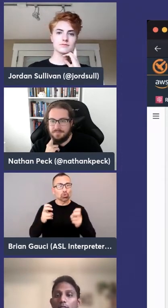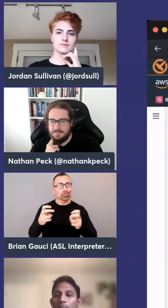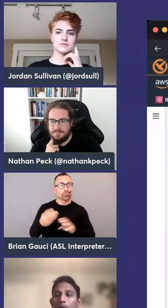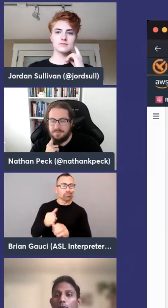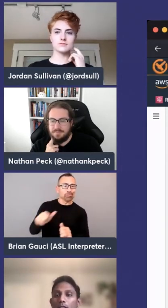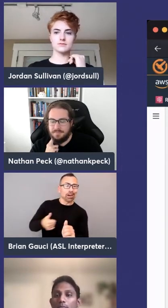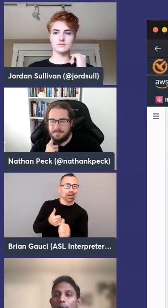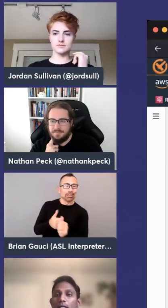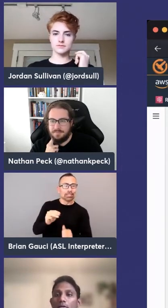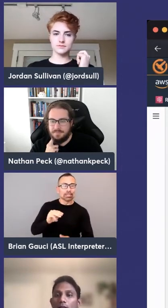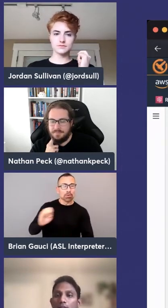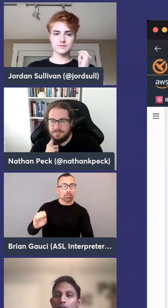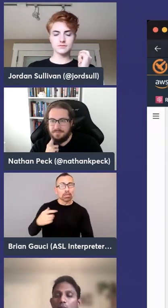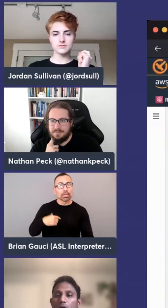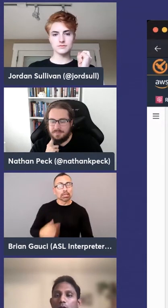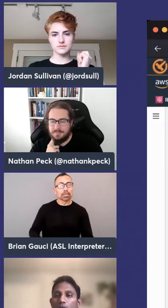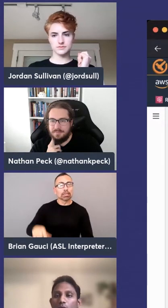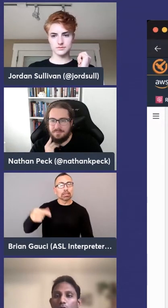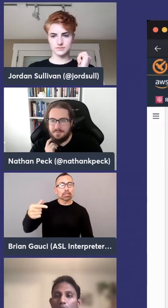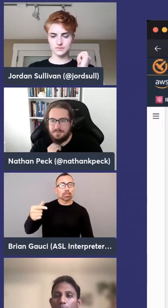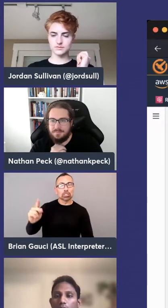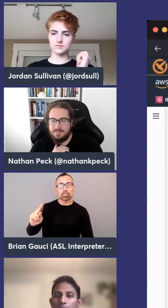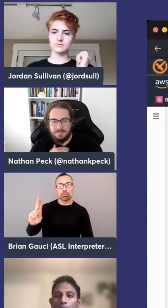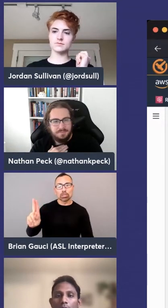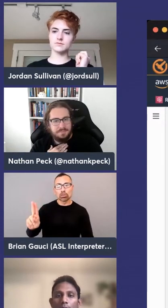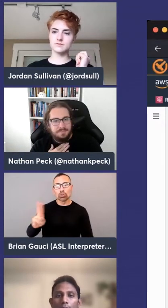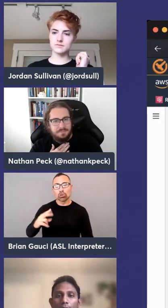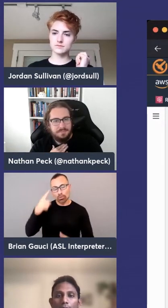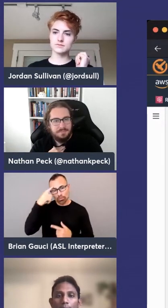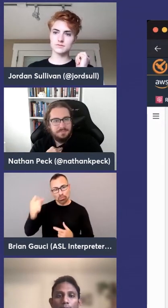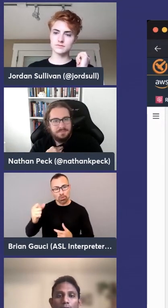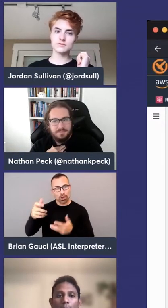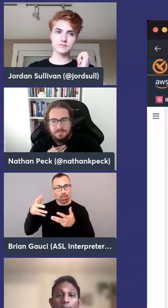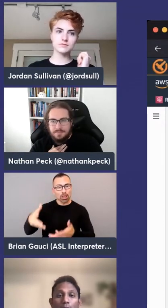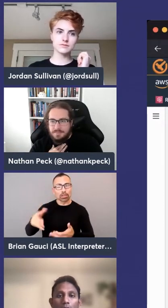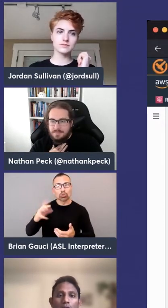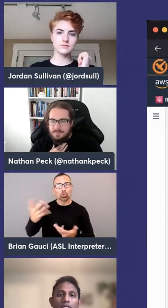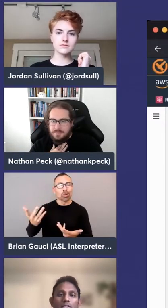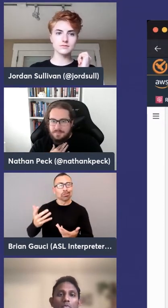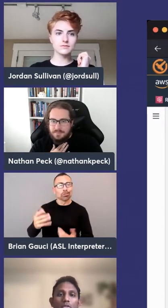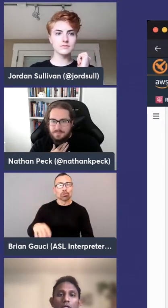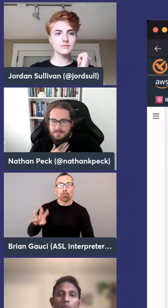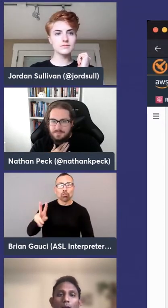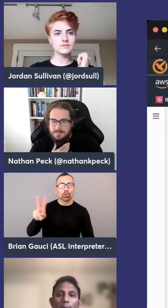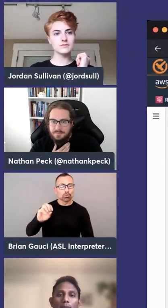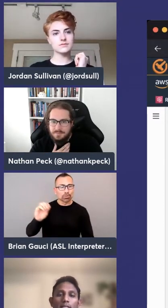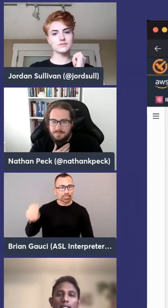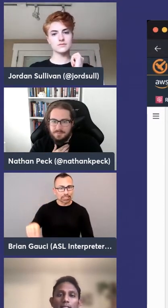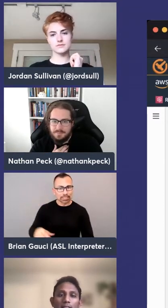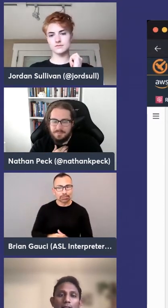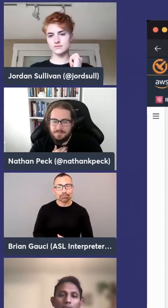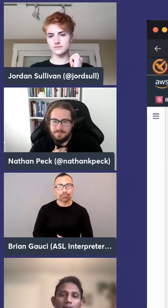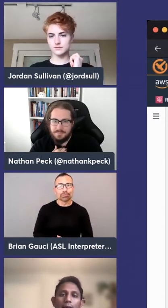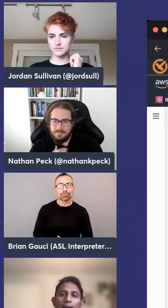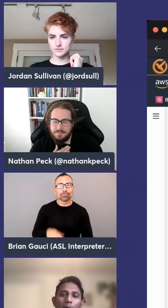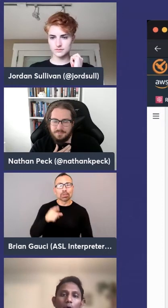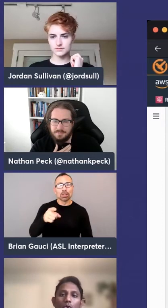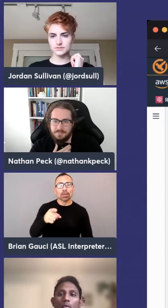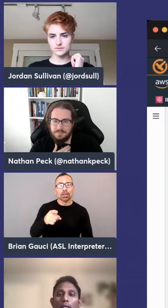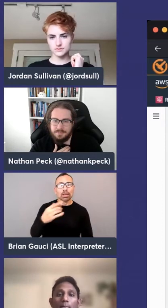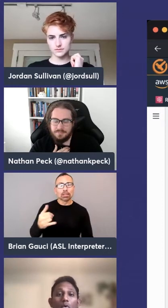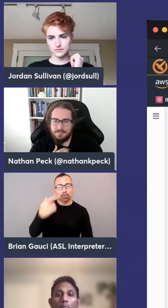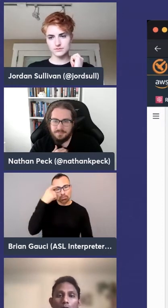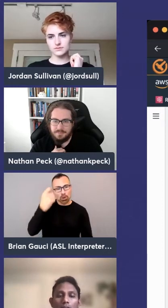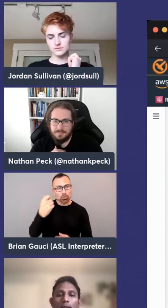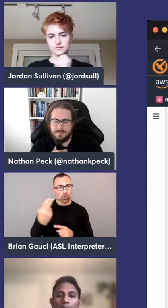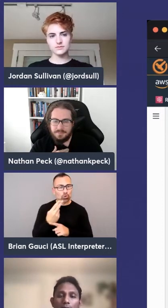the GPU memory utilization was around 42%. The memory utilization was around 20%. This gives an idea about how